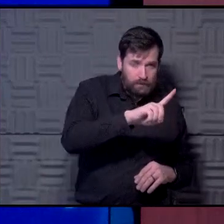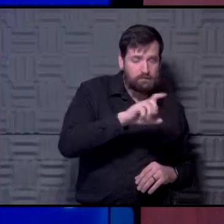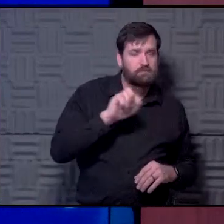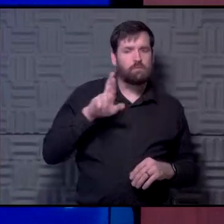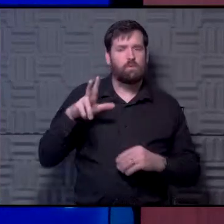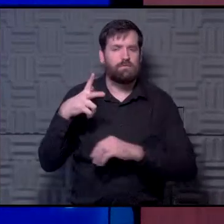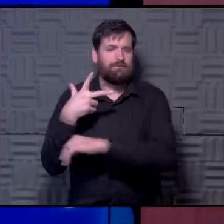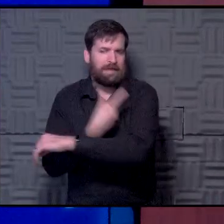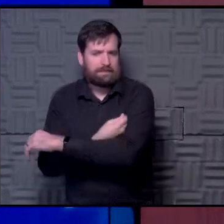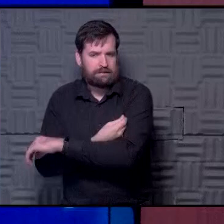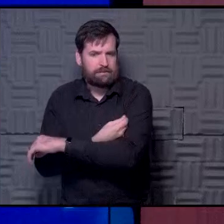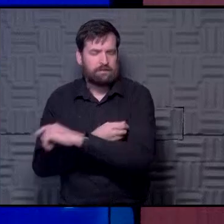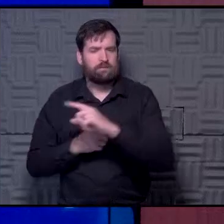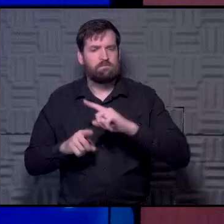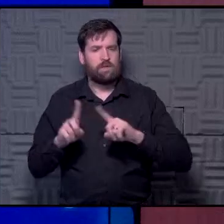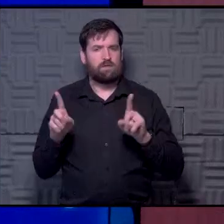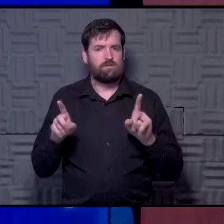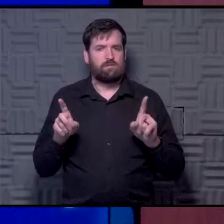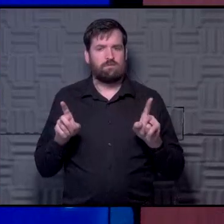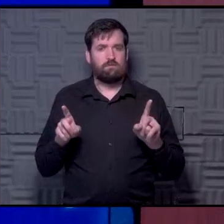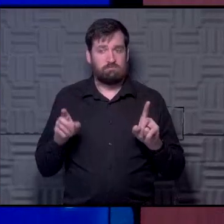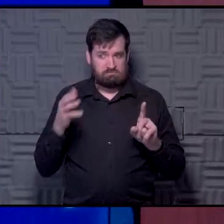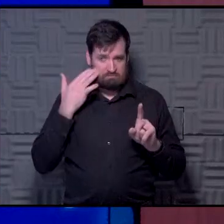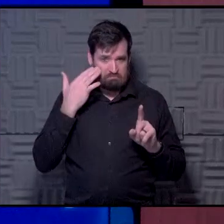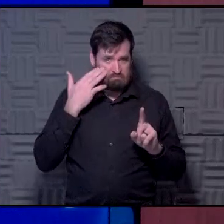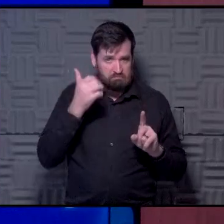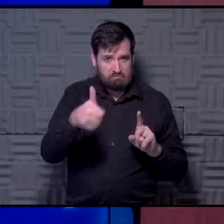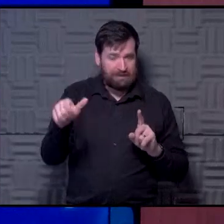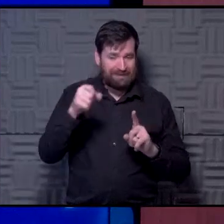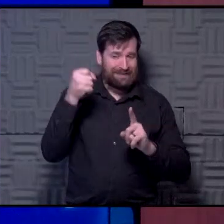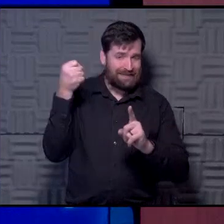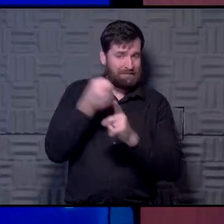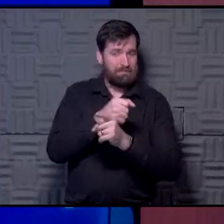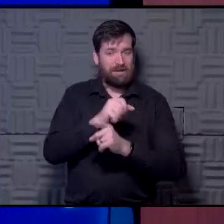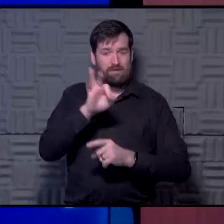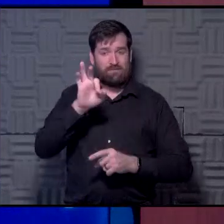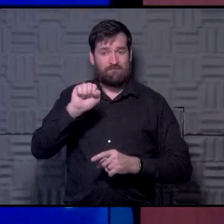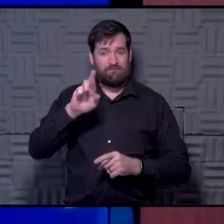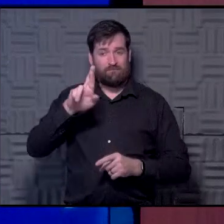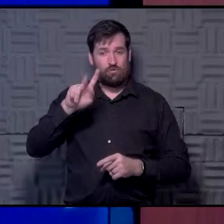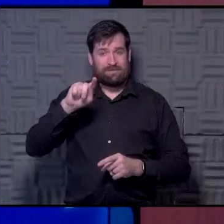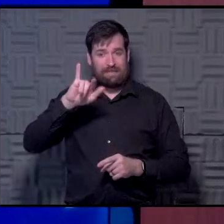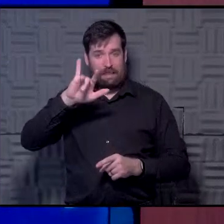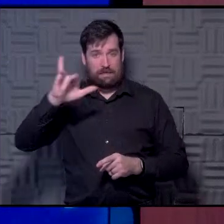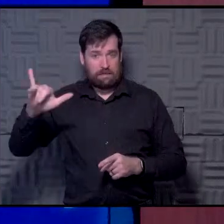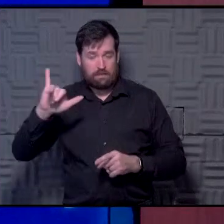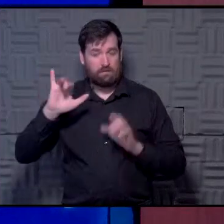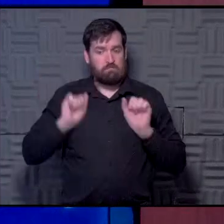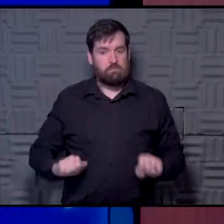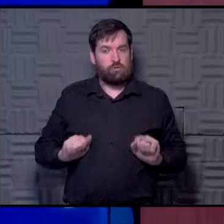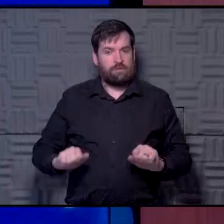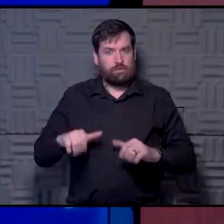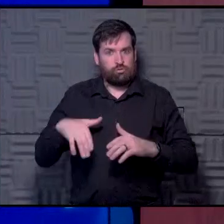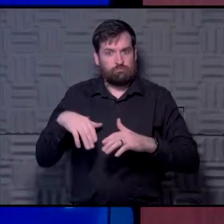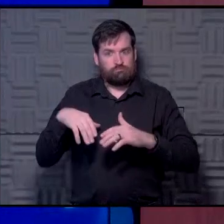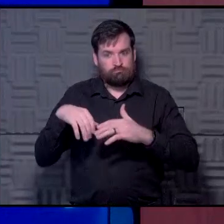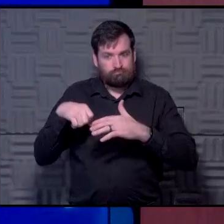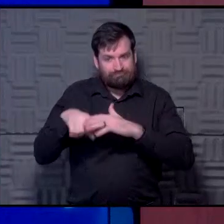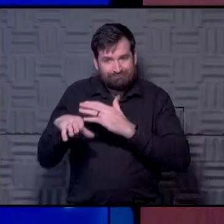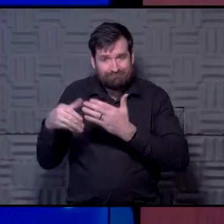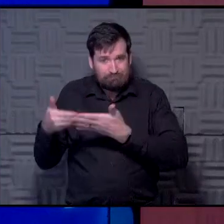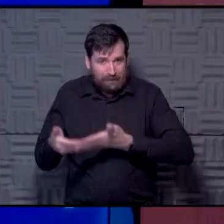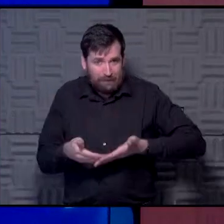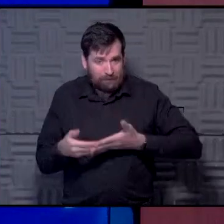the vaccine, but she wants to know if you know of any known impacts on fertility in men and women of childbearing age. And just